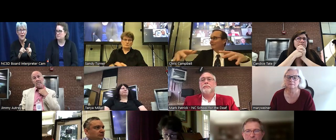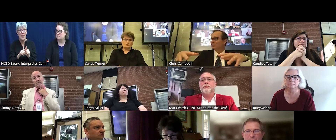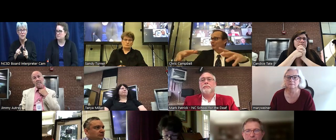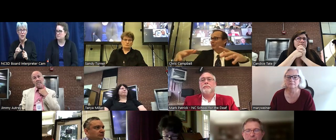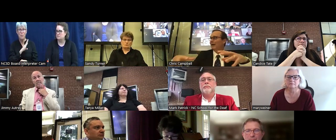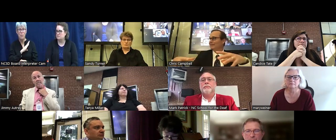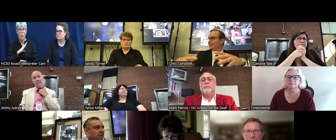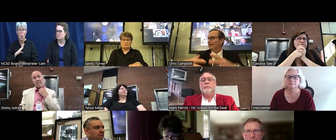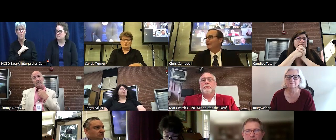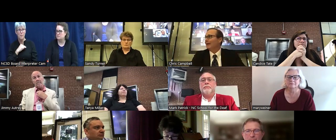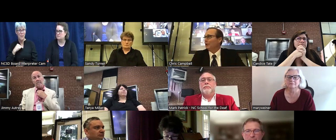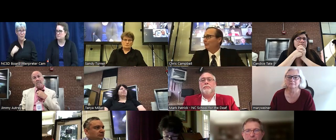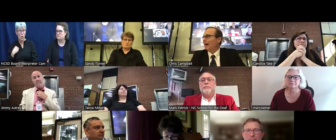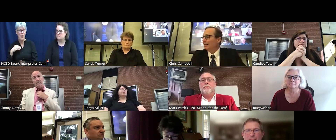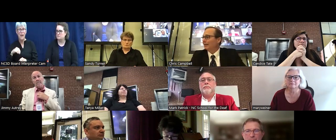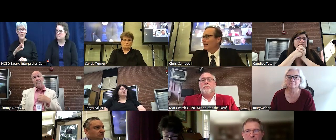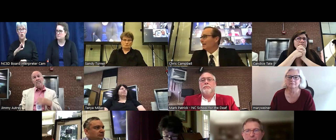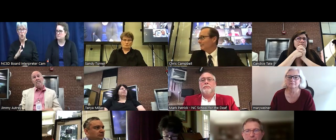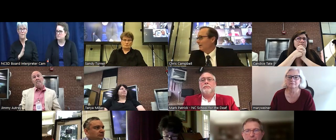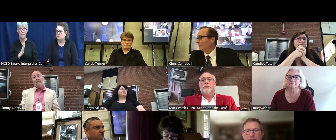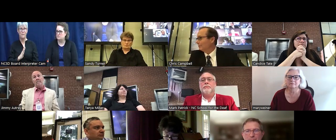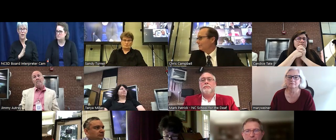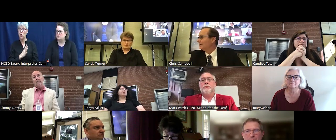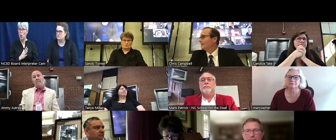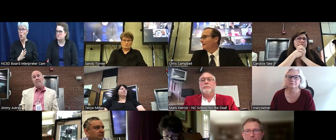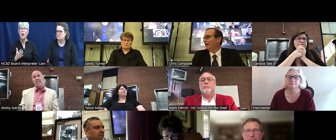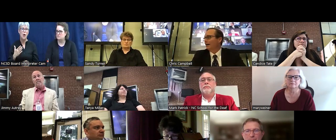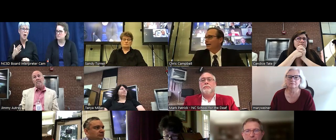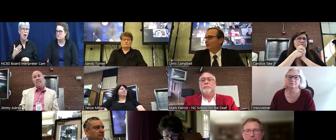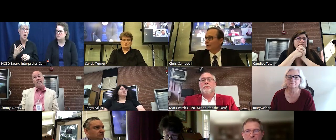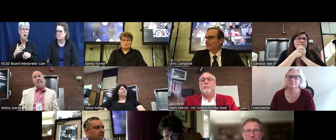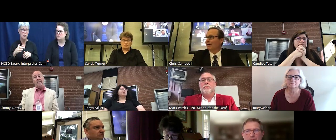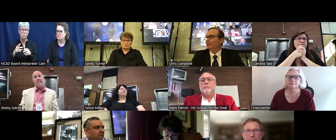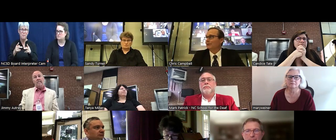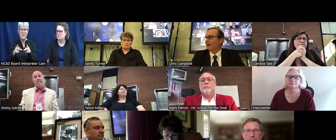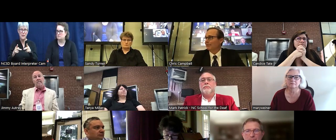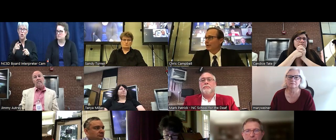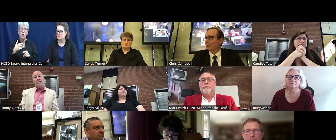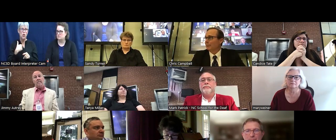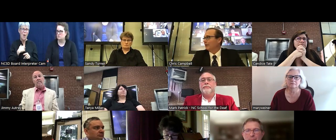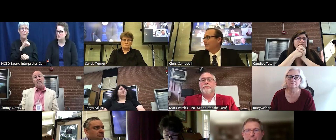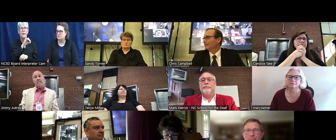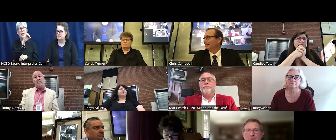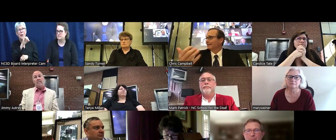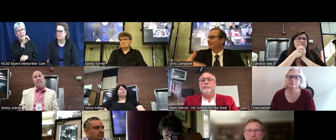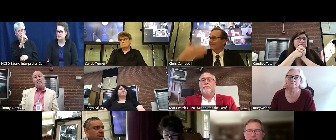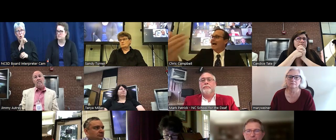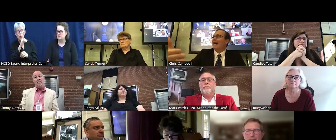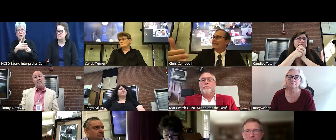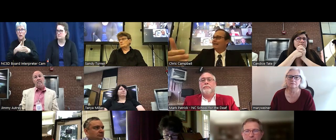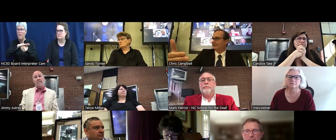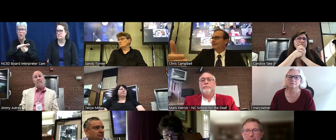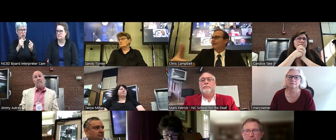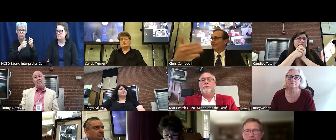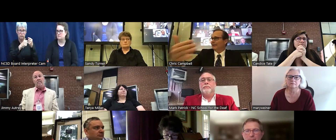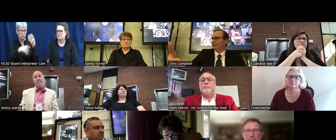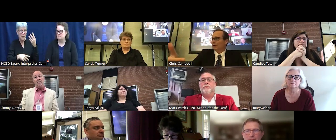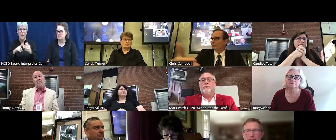your official capacity. You've got lots of coverage, insurance coverage, governmental immunities. This is an